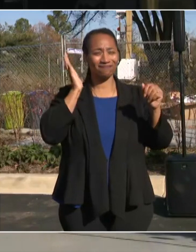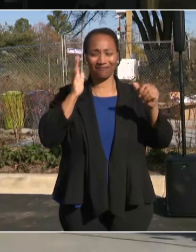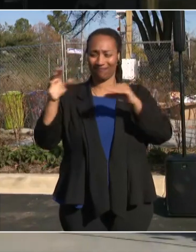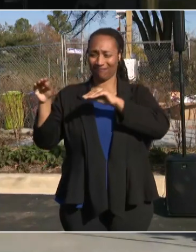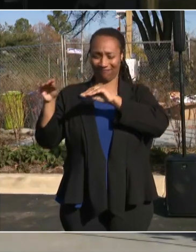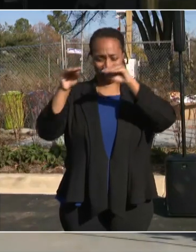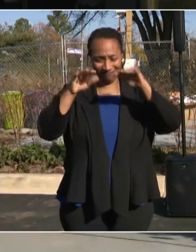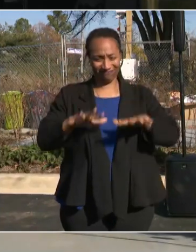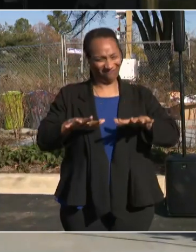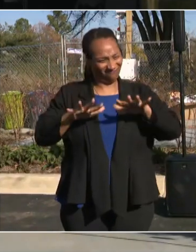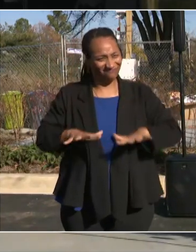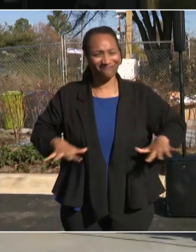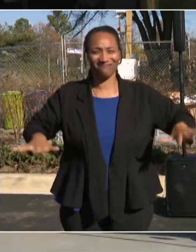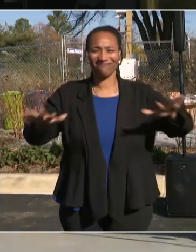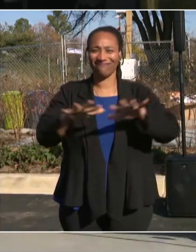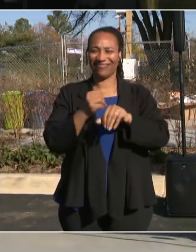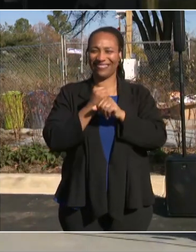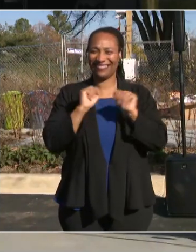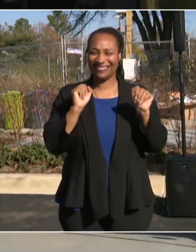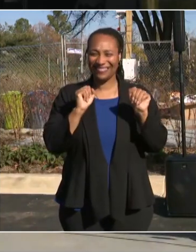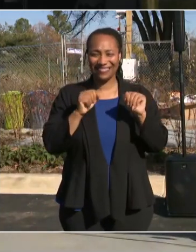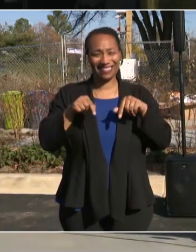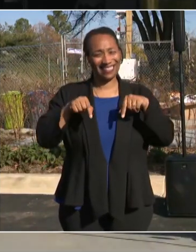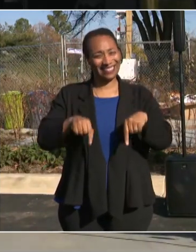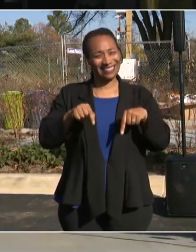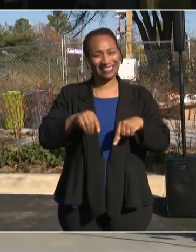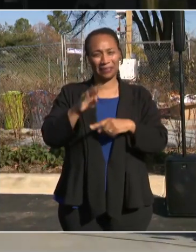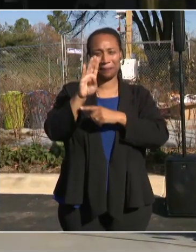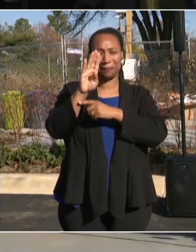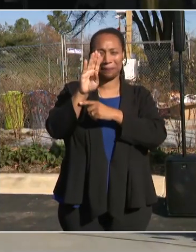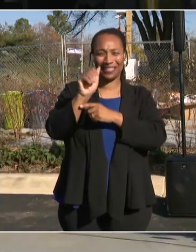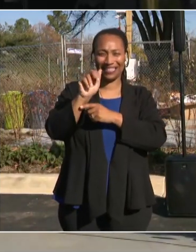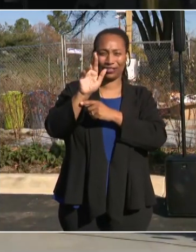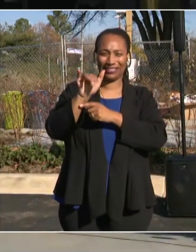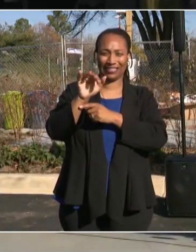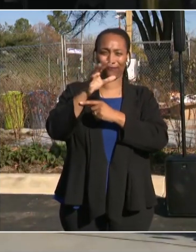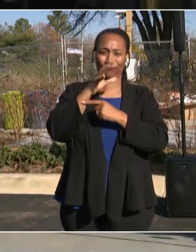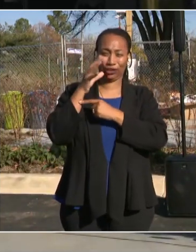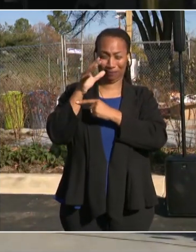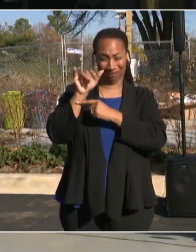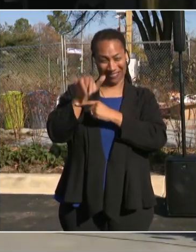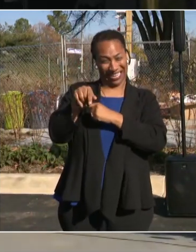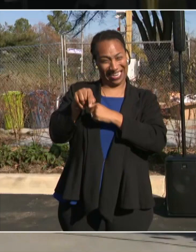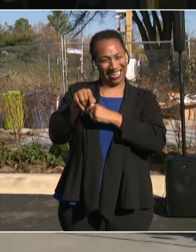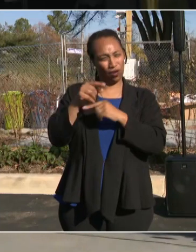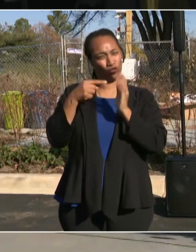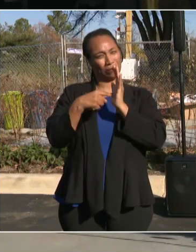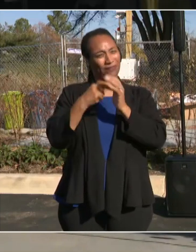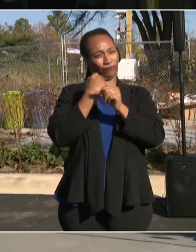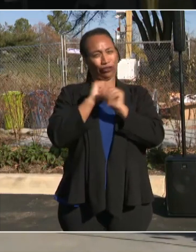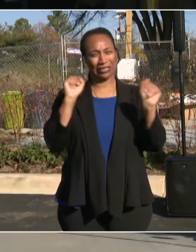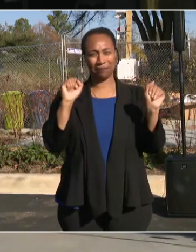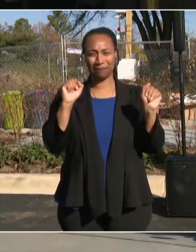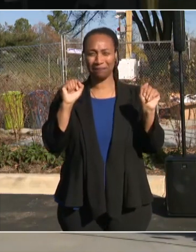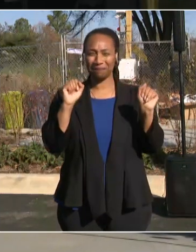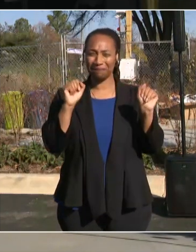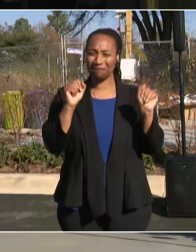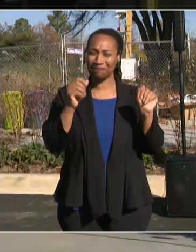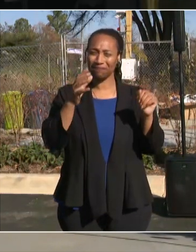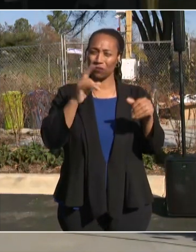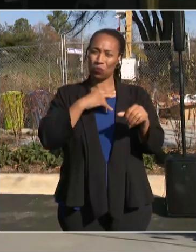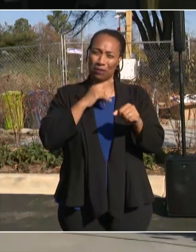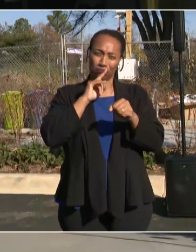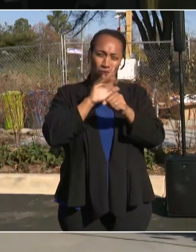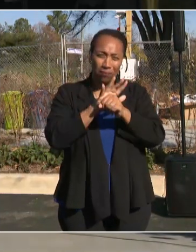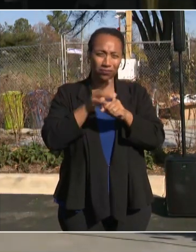represented what freedom looks like. And our promise under our new communities initiatives is that we